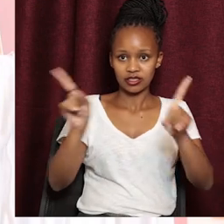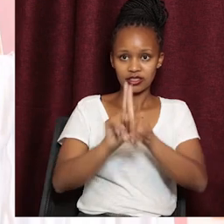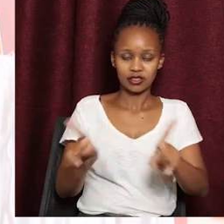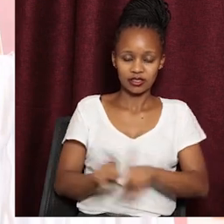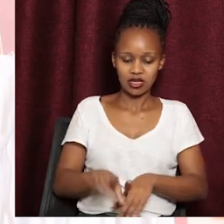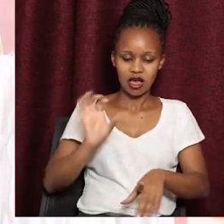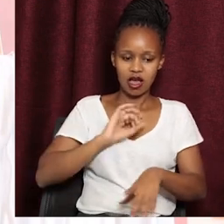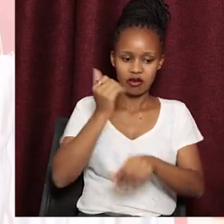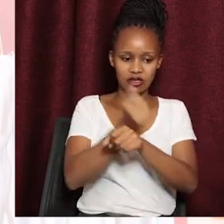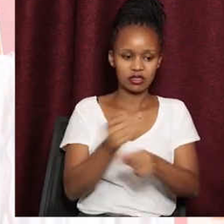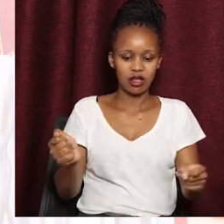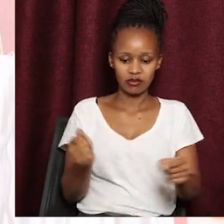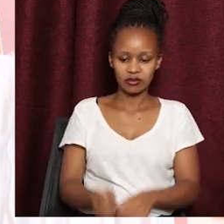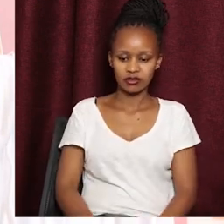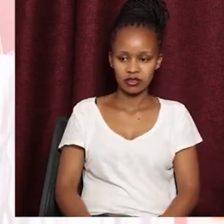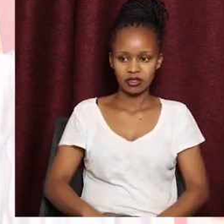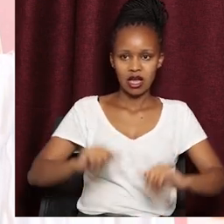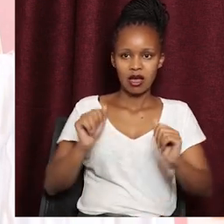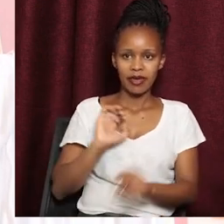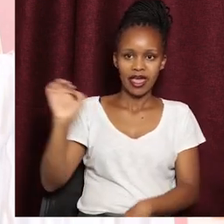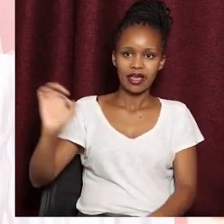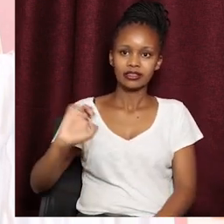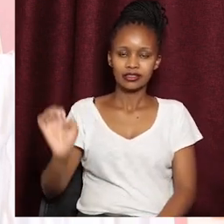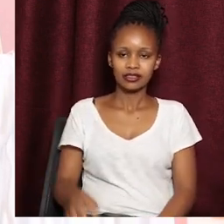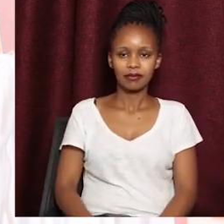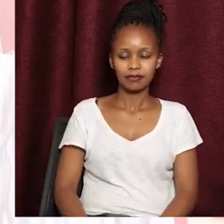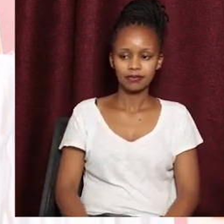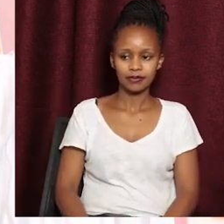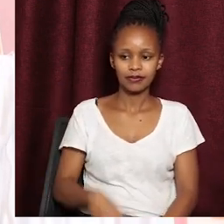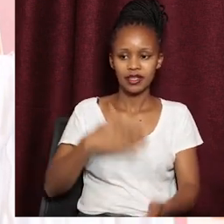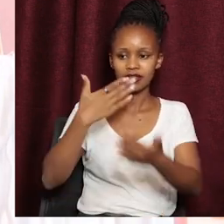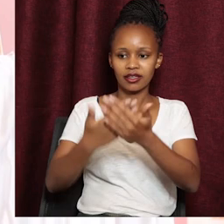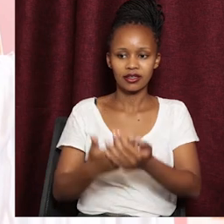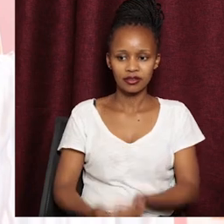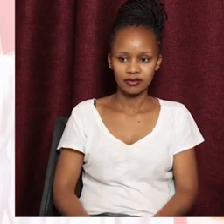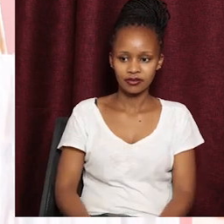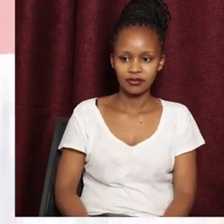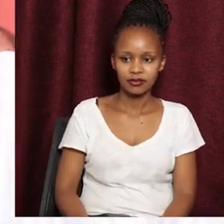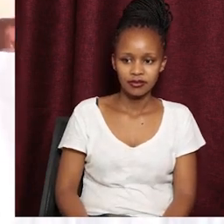He is our salvation. Happy Easter. Thank you.